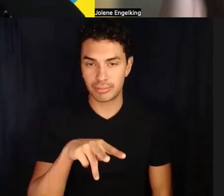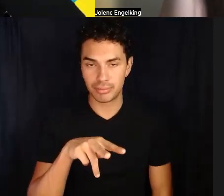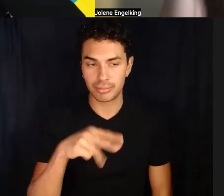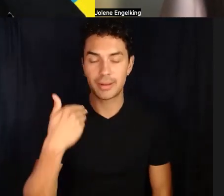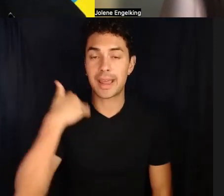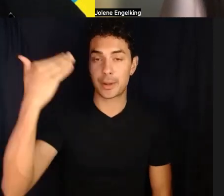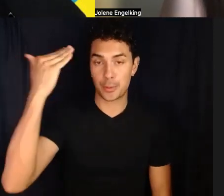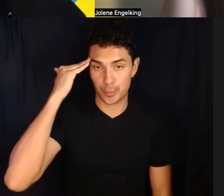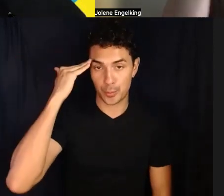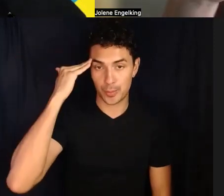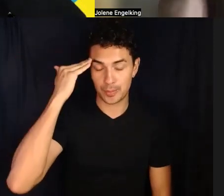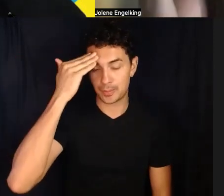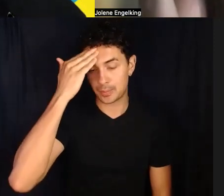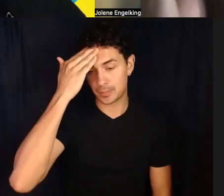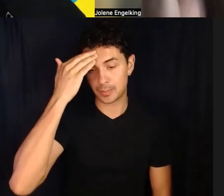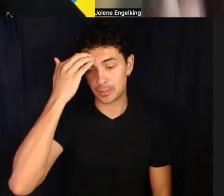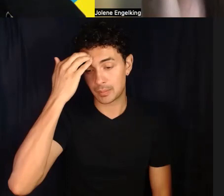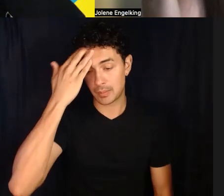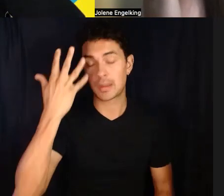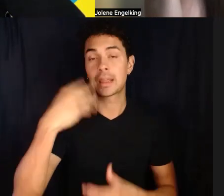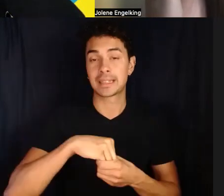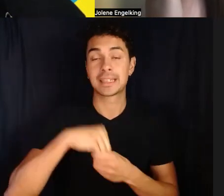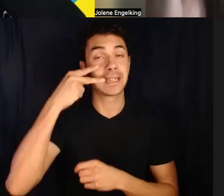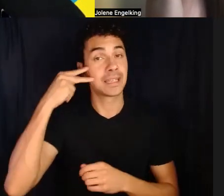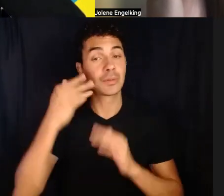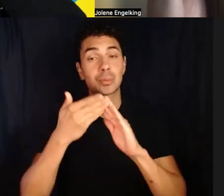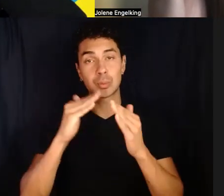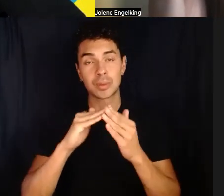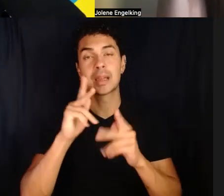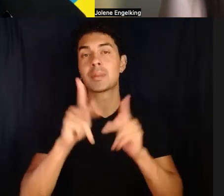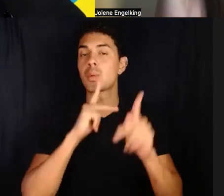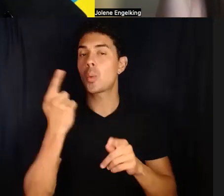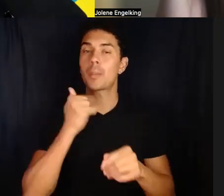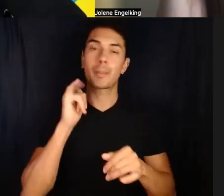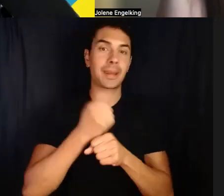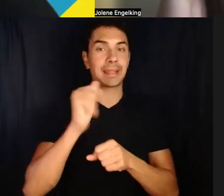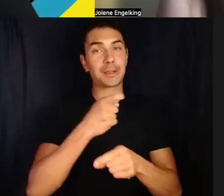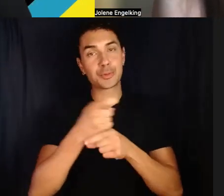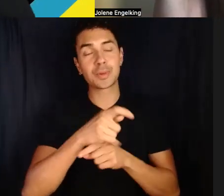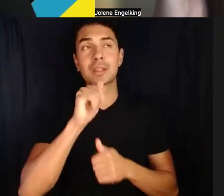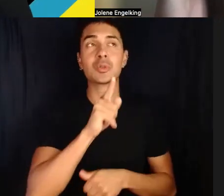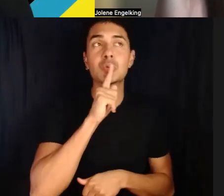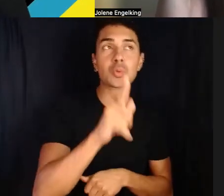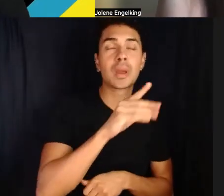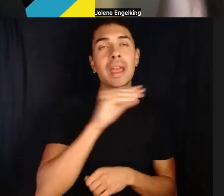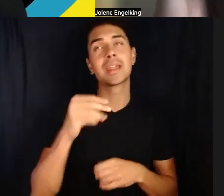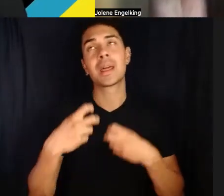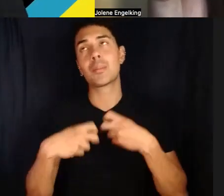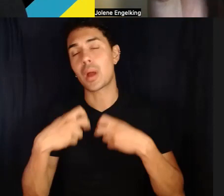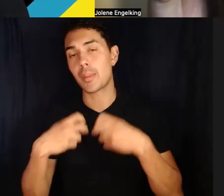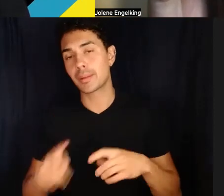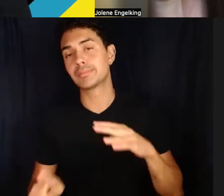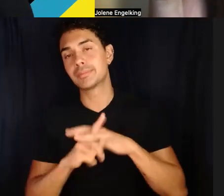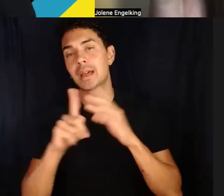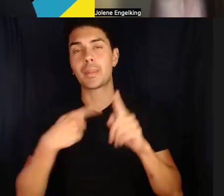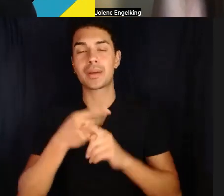like within our Native communities, people will always make that joke, which is both true and problematic at the same time, about Indian